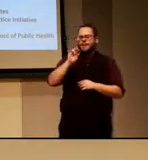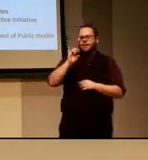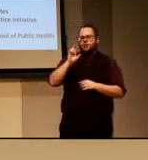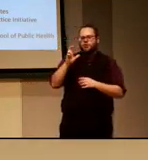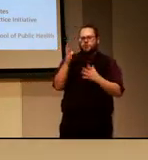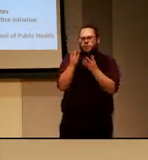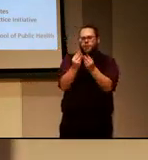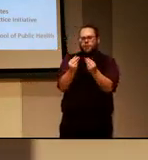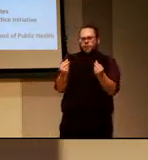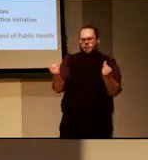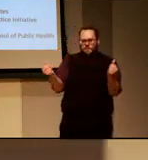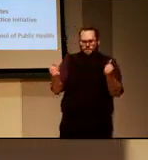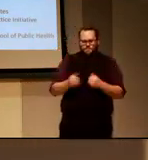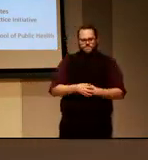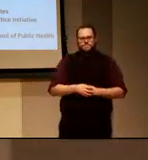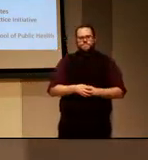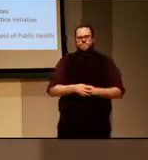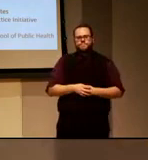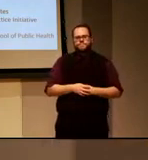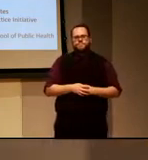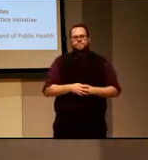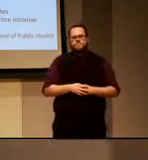Glaciers melting.